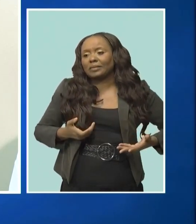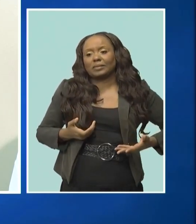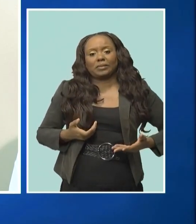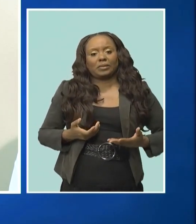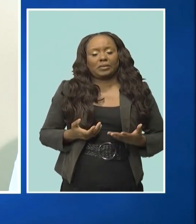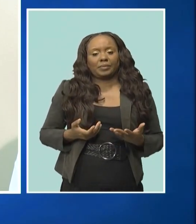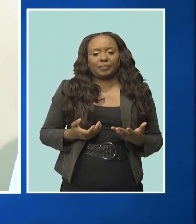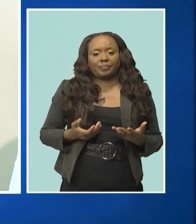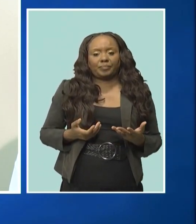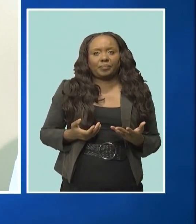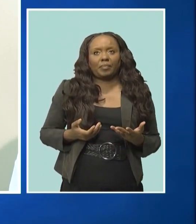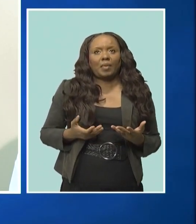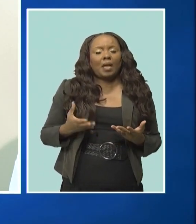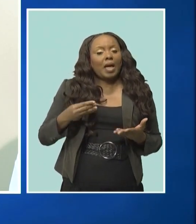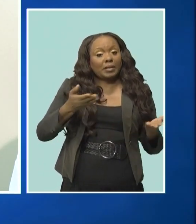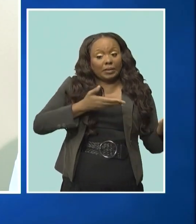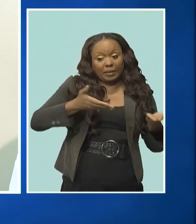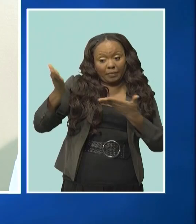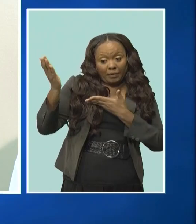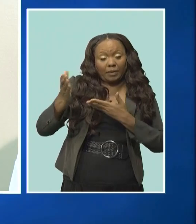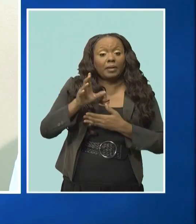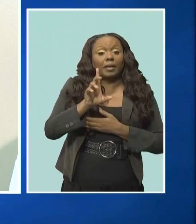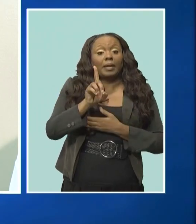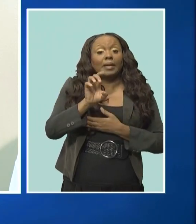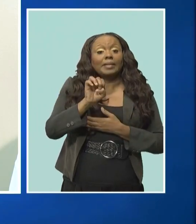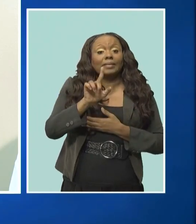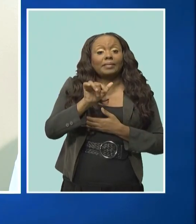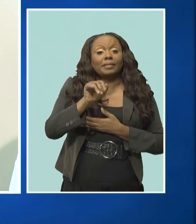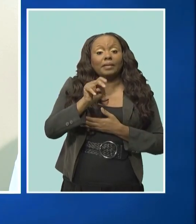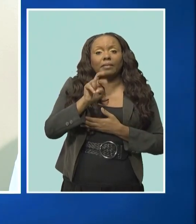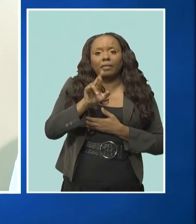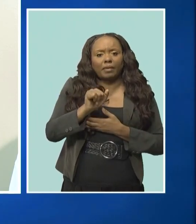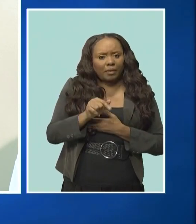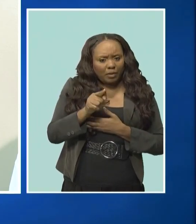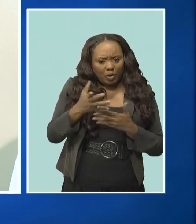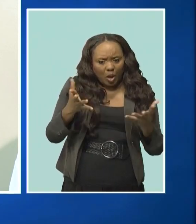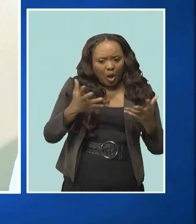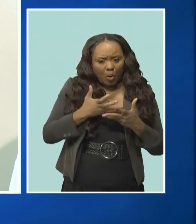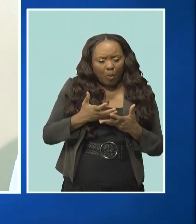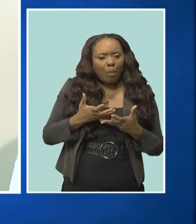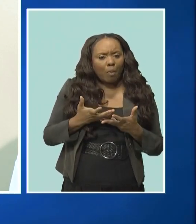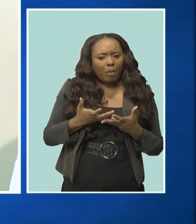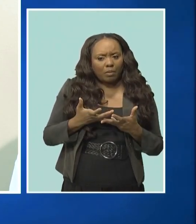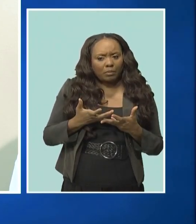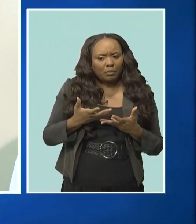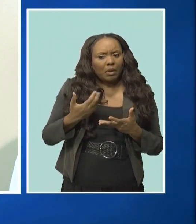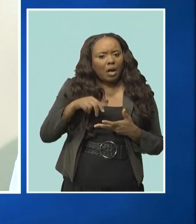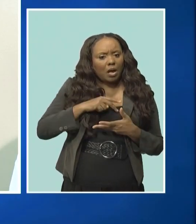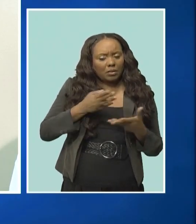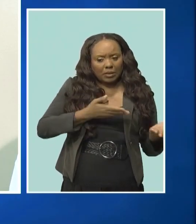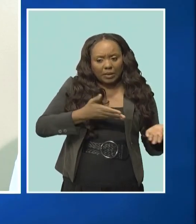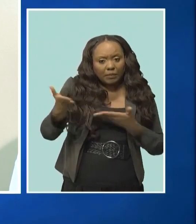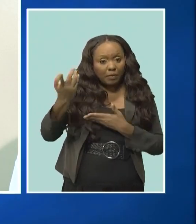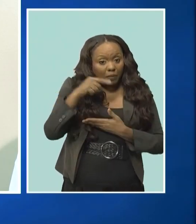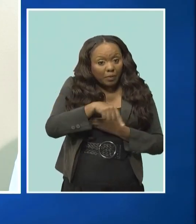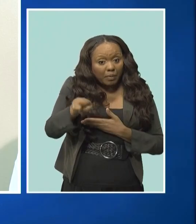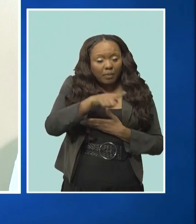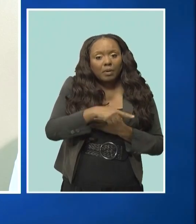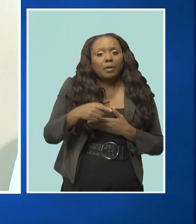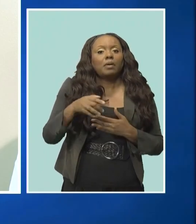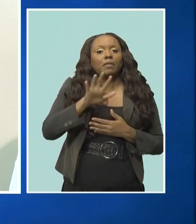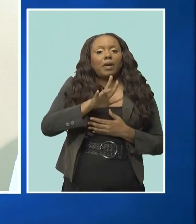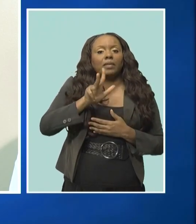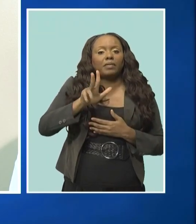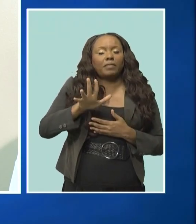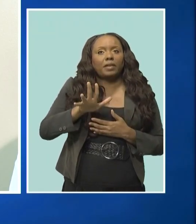in terms of deliveries, any entity that wants to engage with us can contact our marketing department,